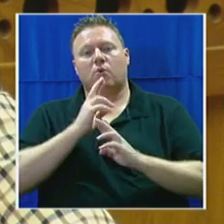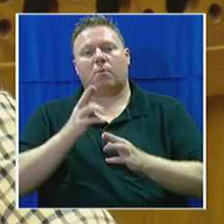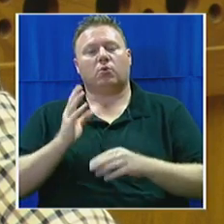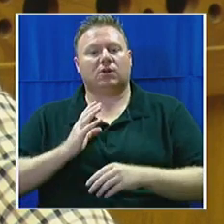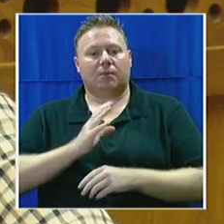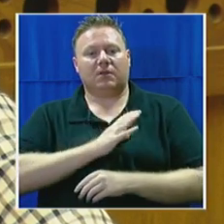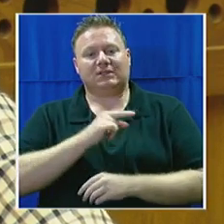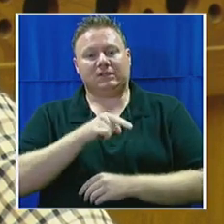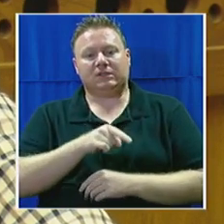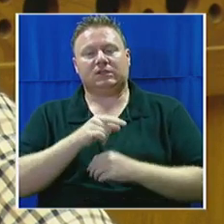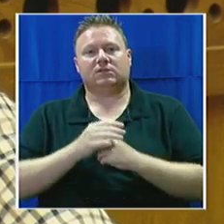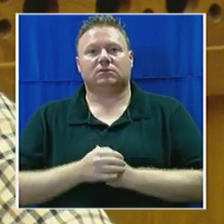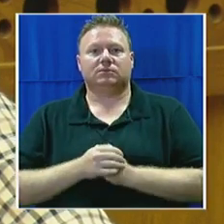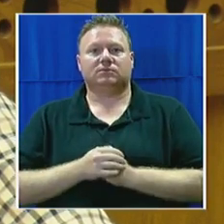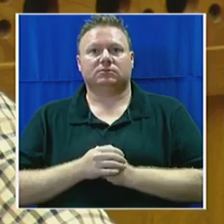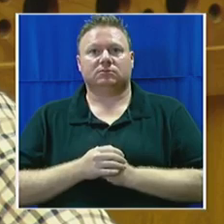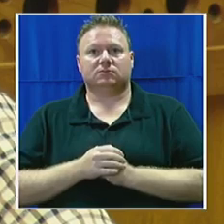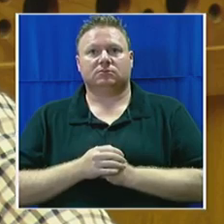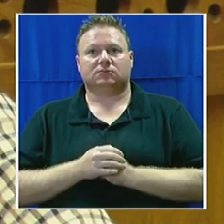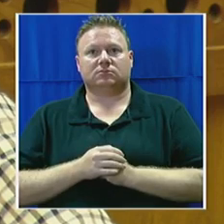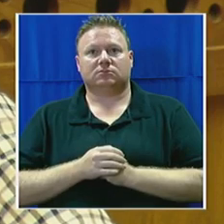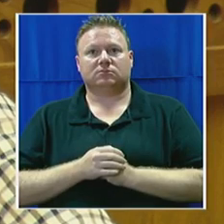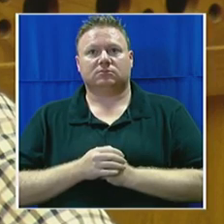esibikela ngokusetshenziswa kwezimali